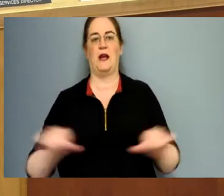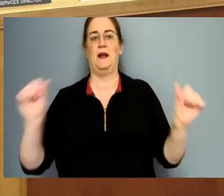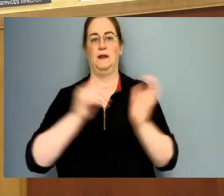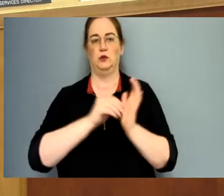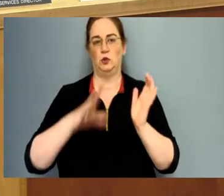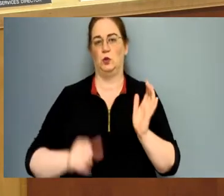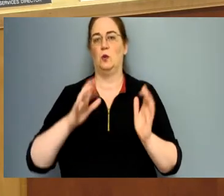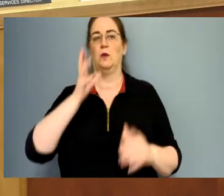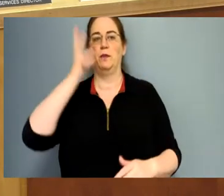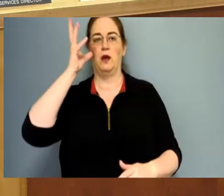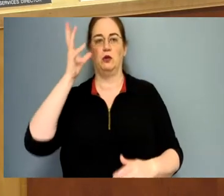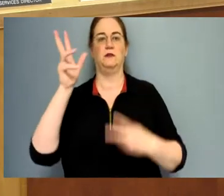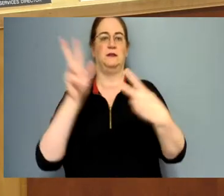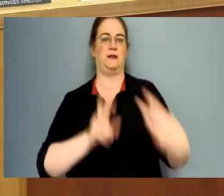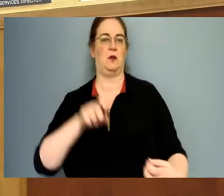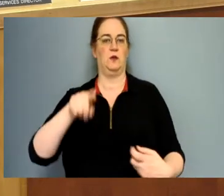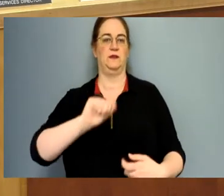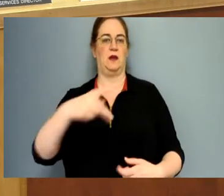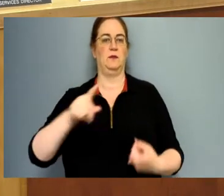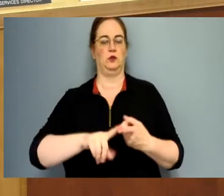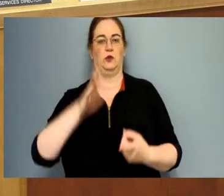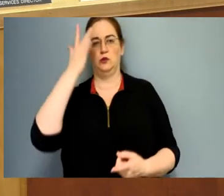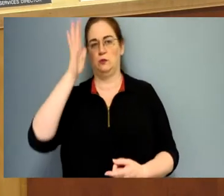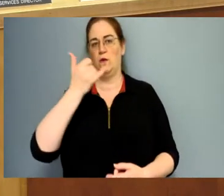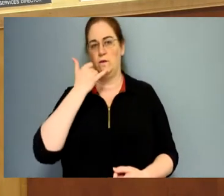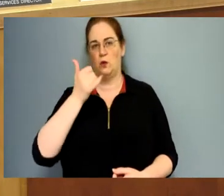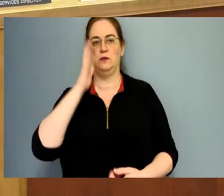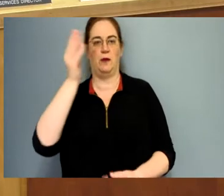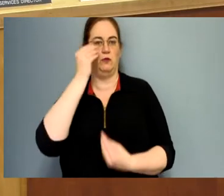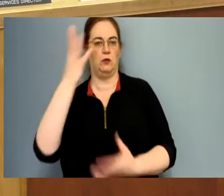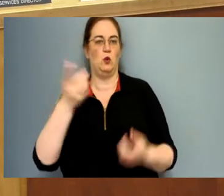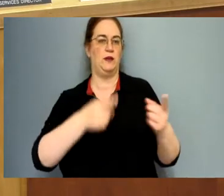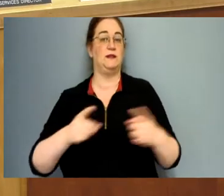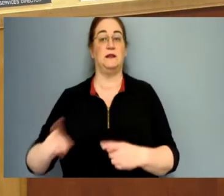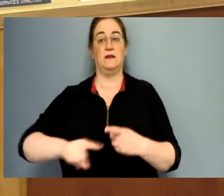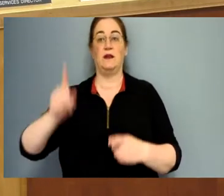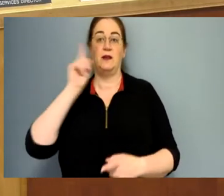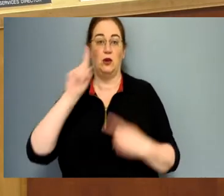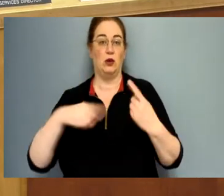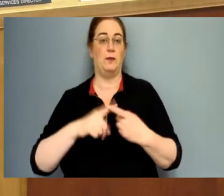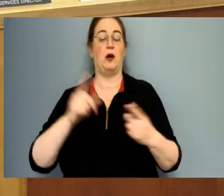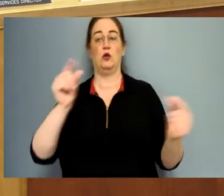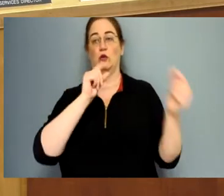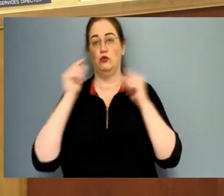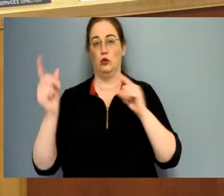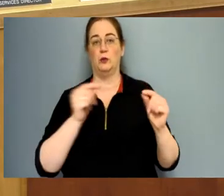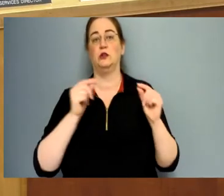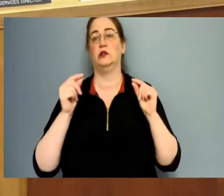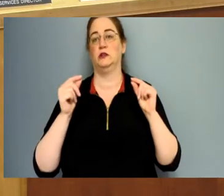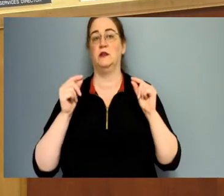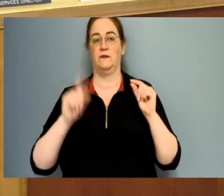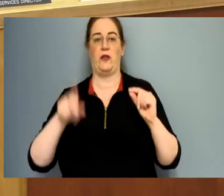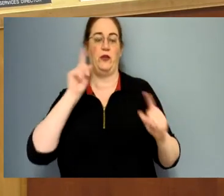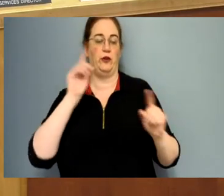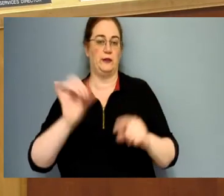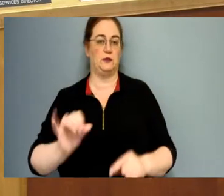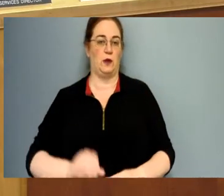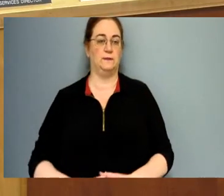student or parent to download this app to their smartphone to be able to report incidents that they hear about or rumors that they are hearing as